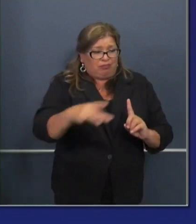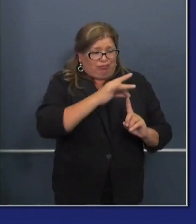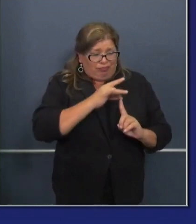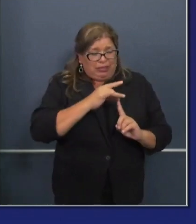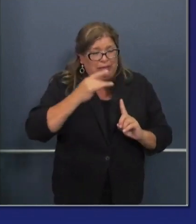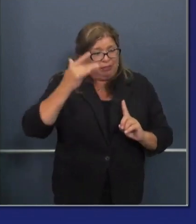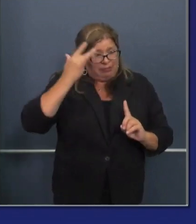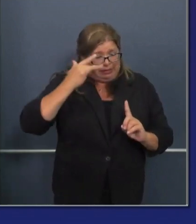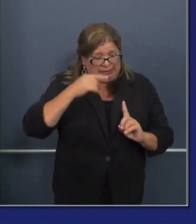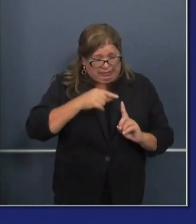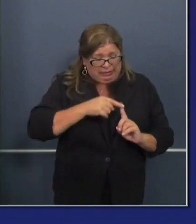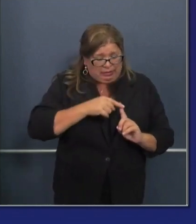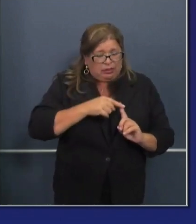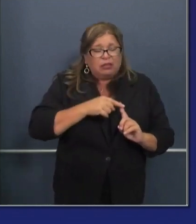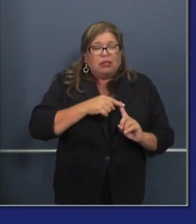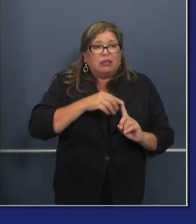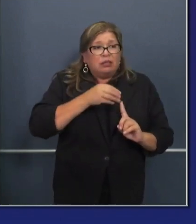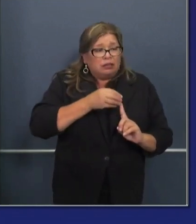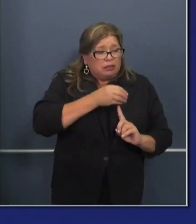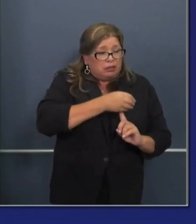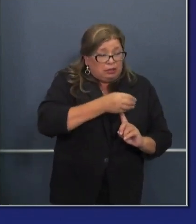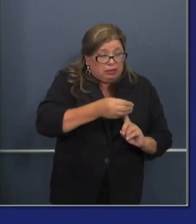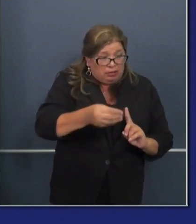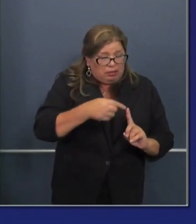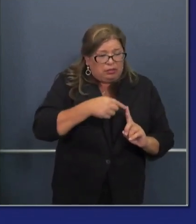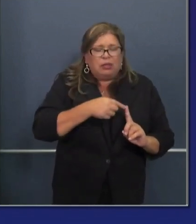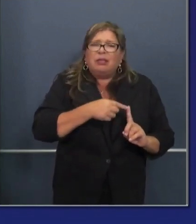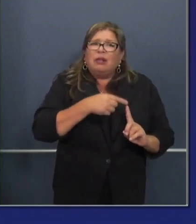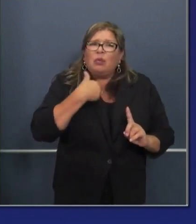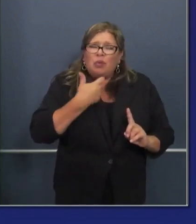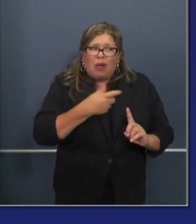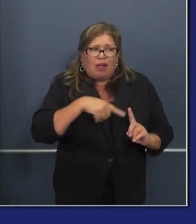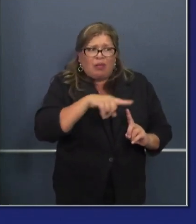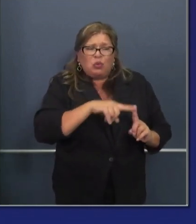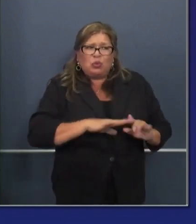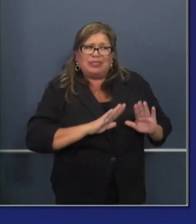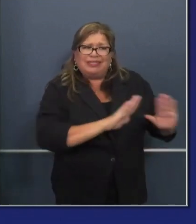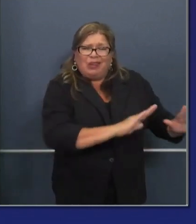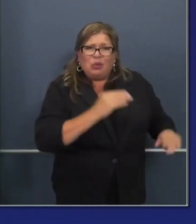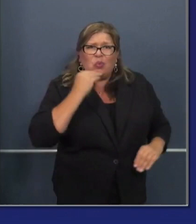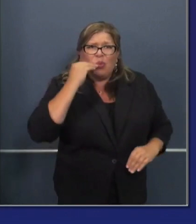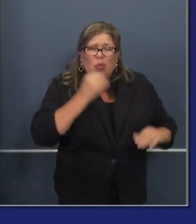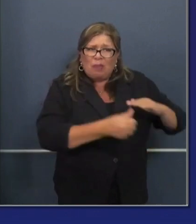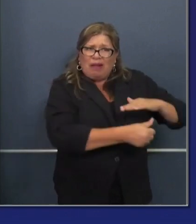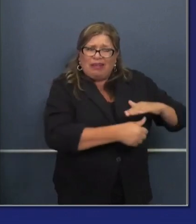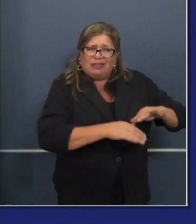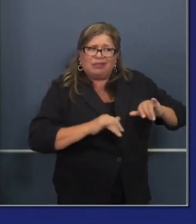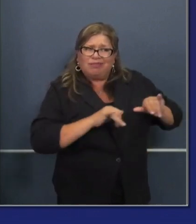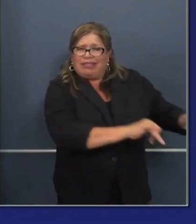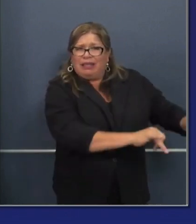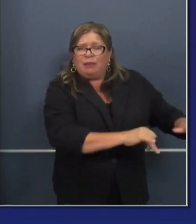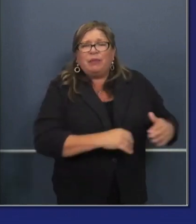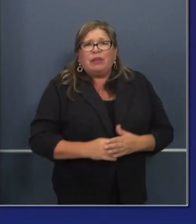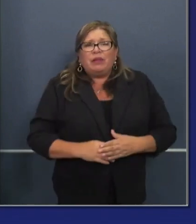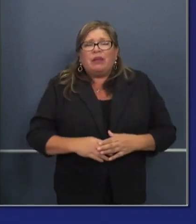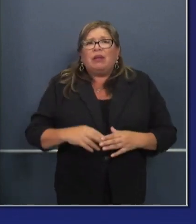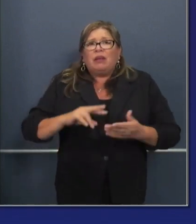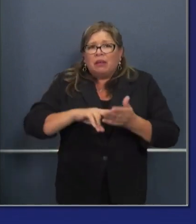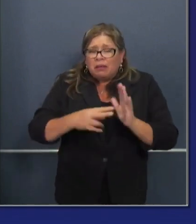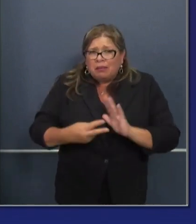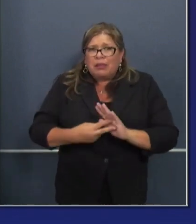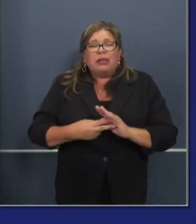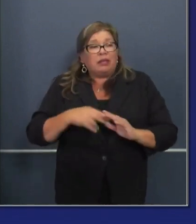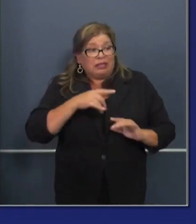cases out of those contacts to be able to isolate safely at home. And that means in a supportive way where they're